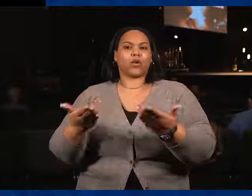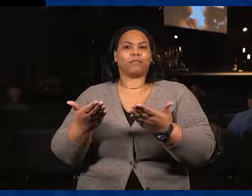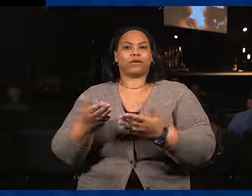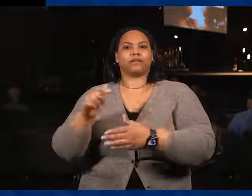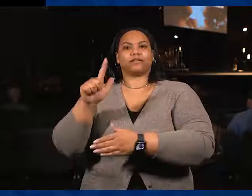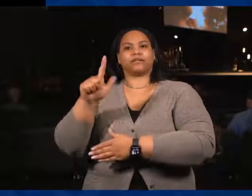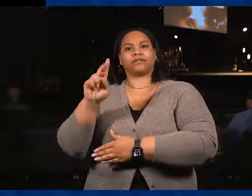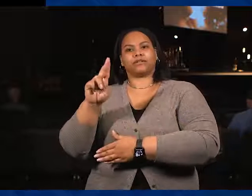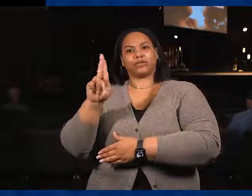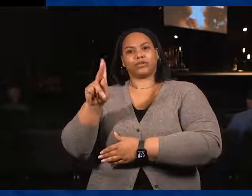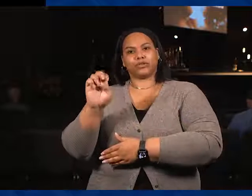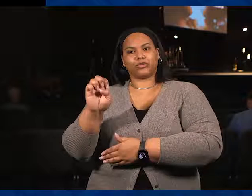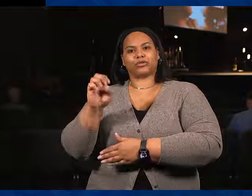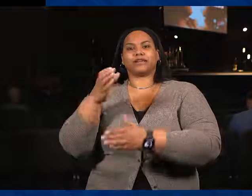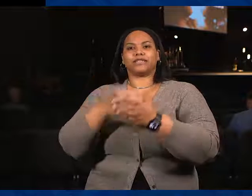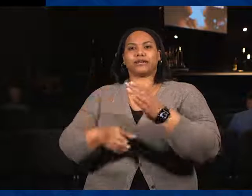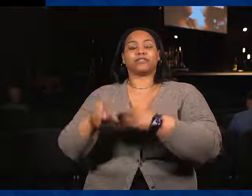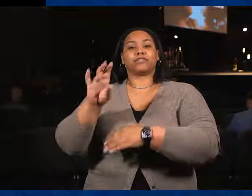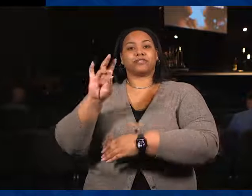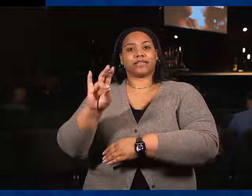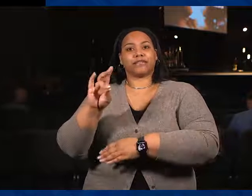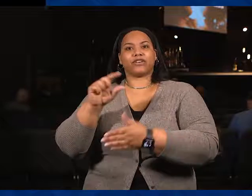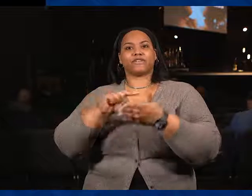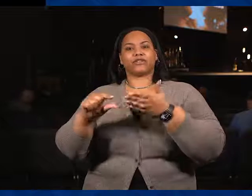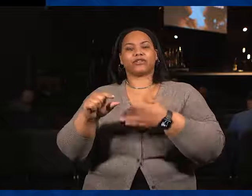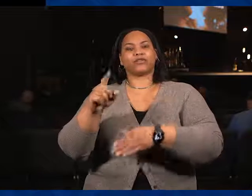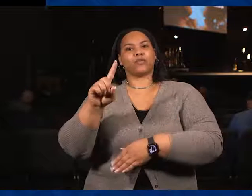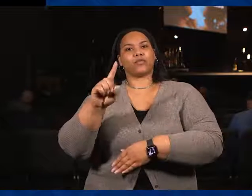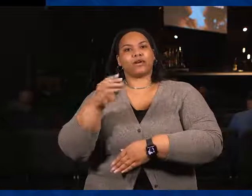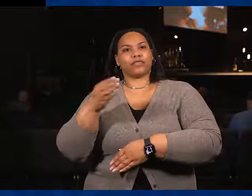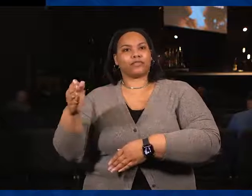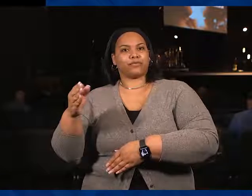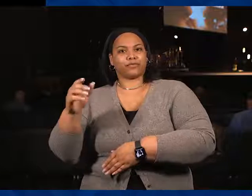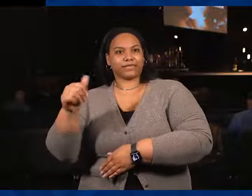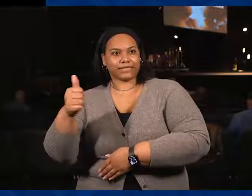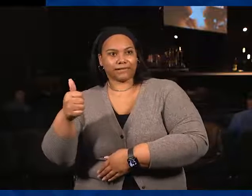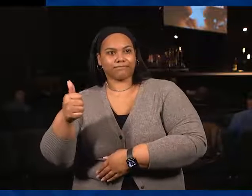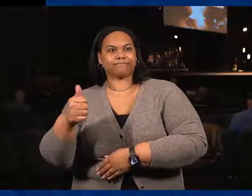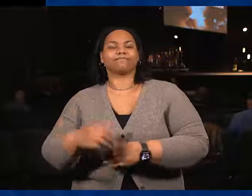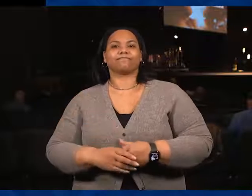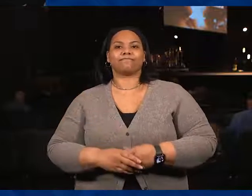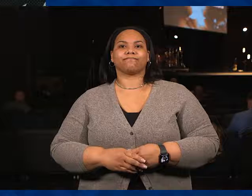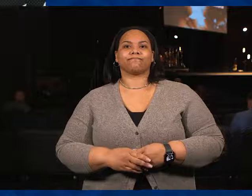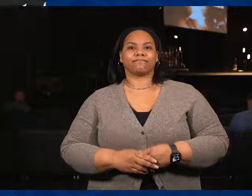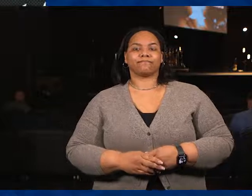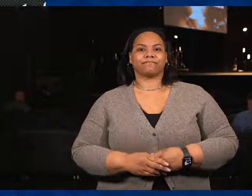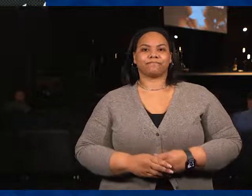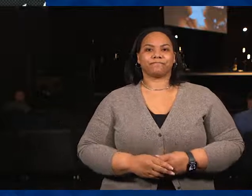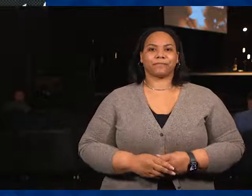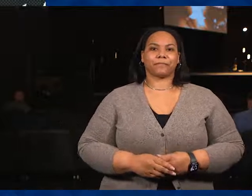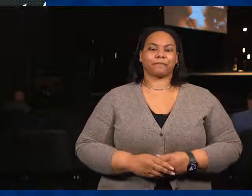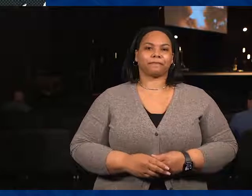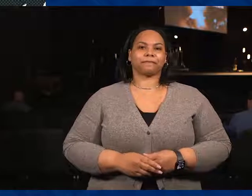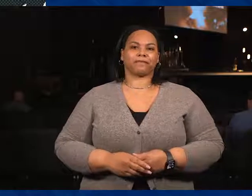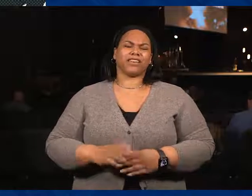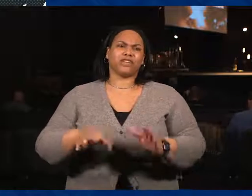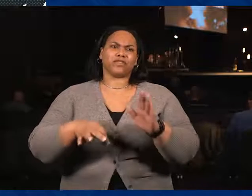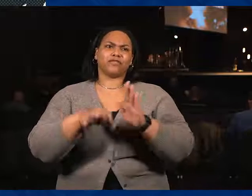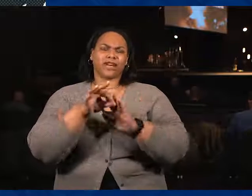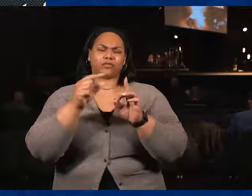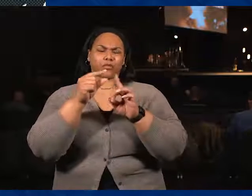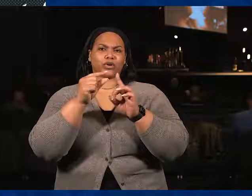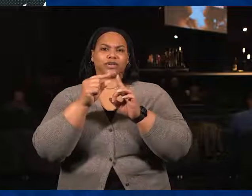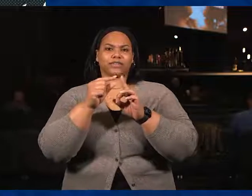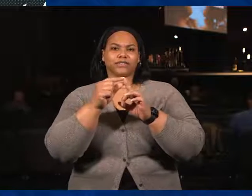Luke chapter 7, verses 1 through 10. Luke chapter 7, verses 1 through 10. There you'll find some